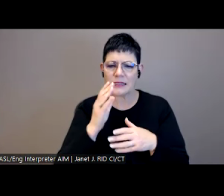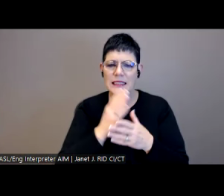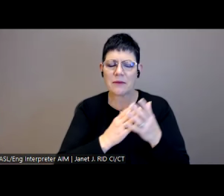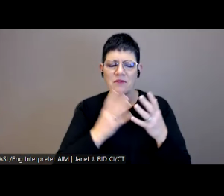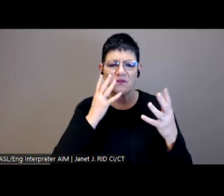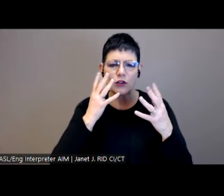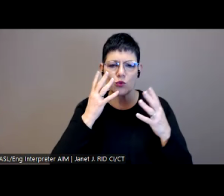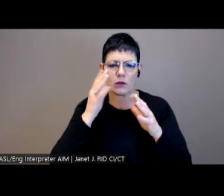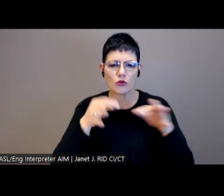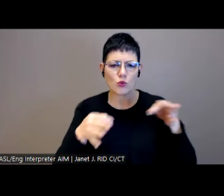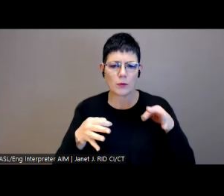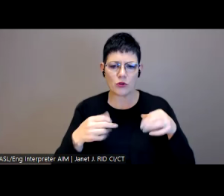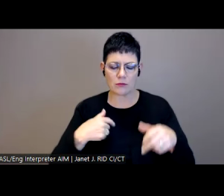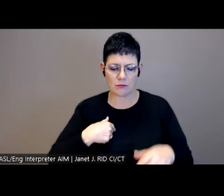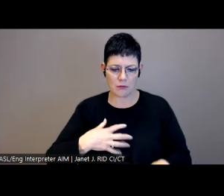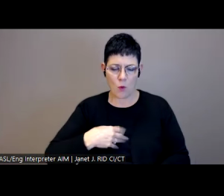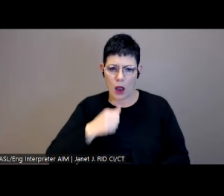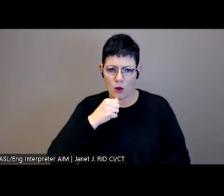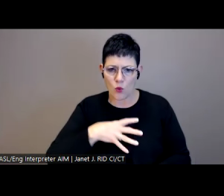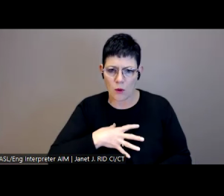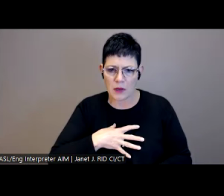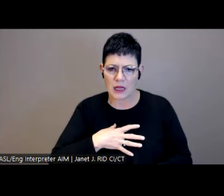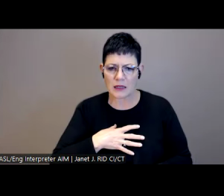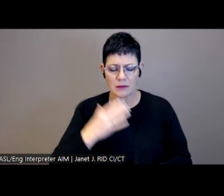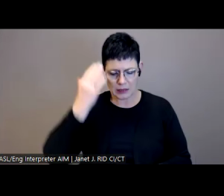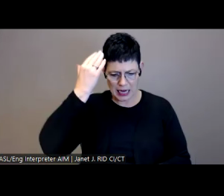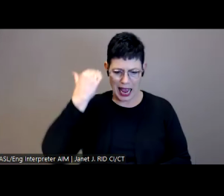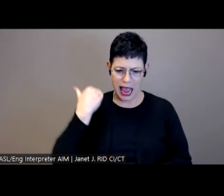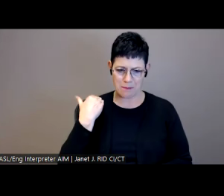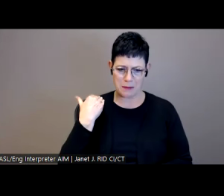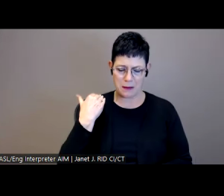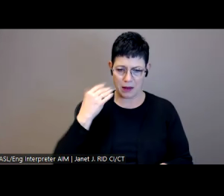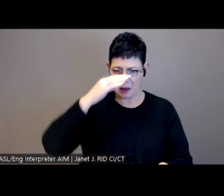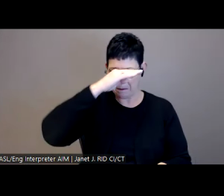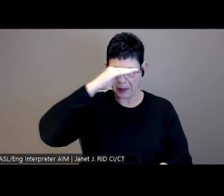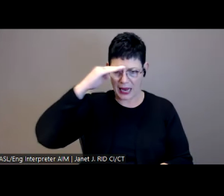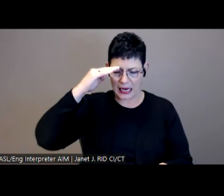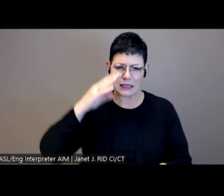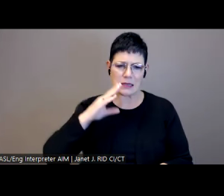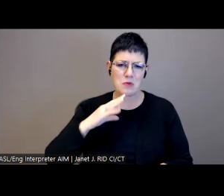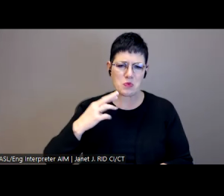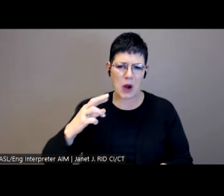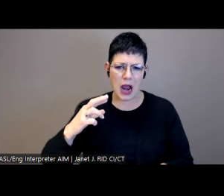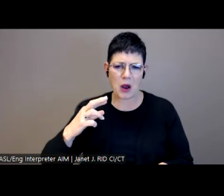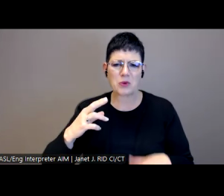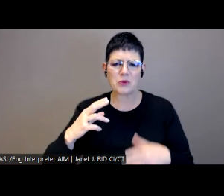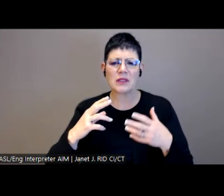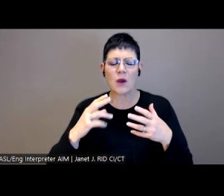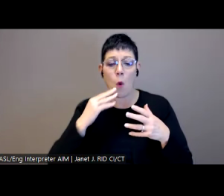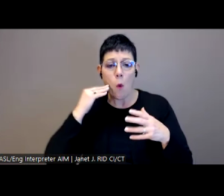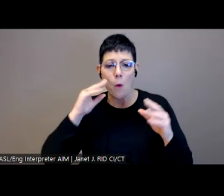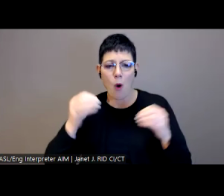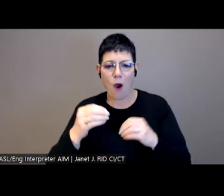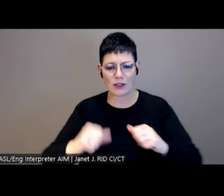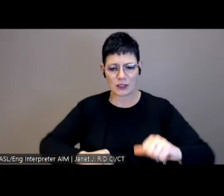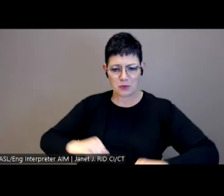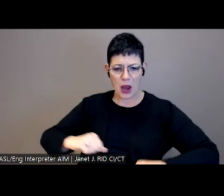of me. I'm a white woman with medium length brown hair and bangs. I'm sitting in my home office, which means I get to brag